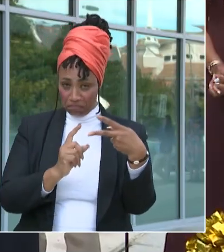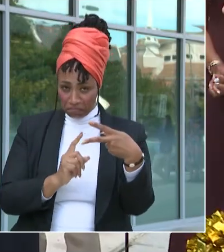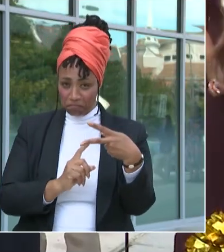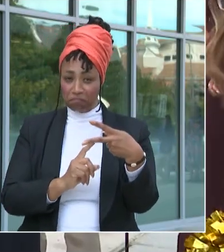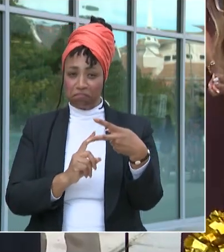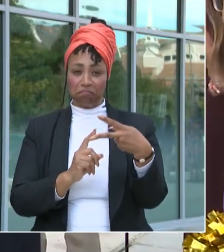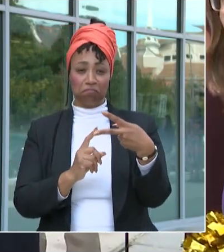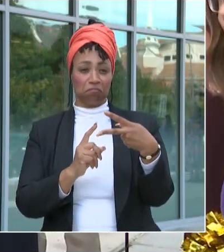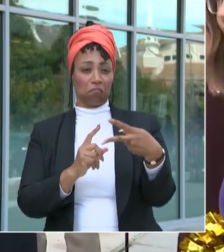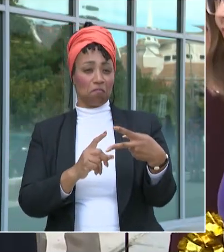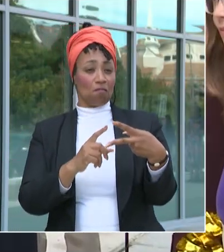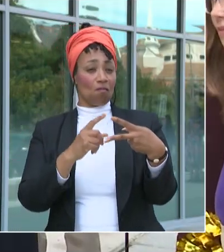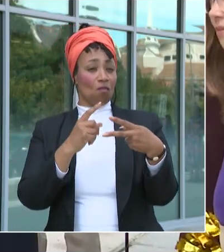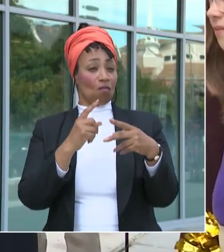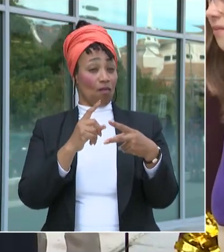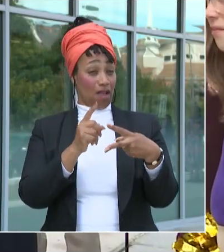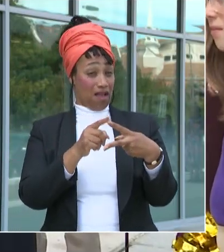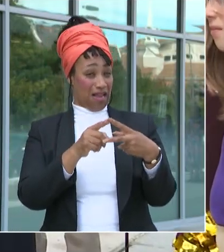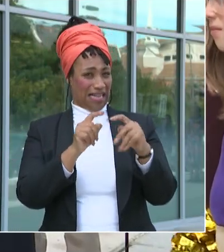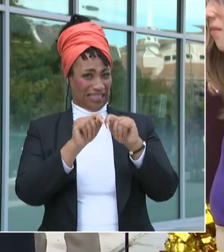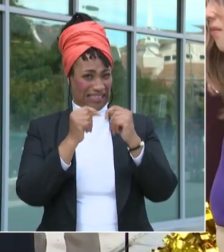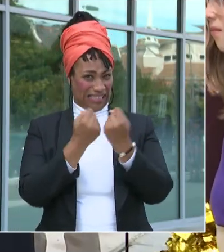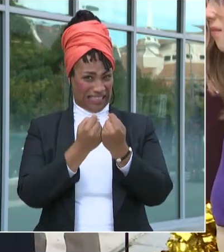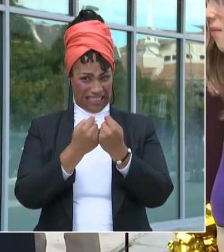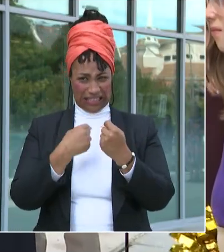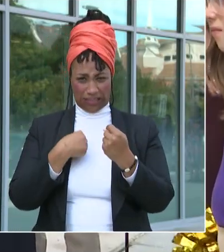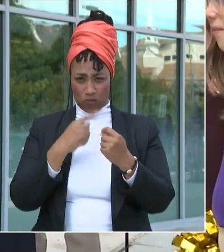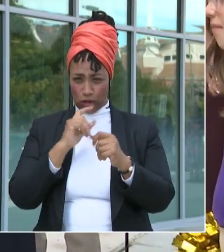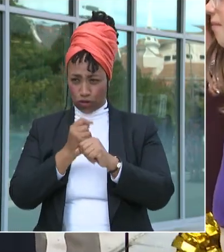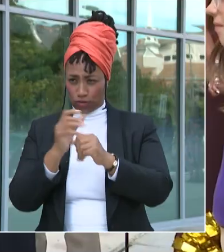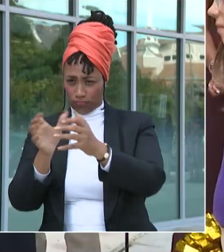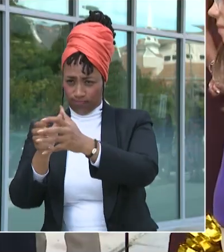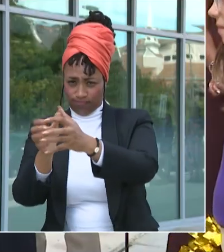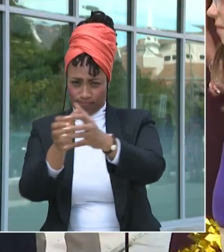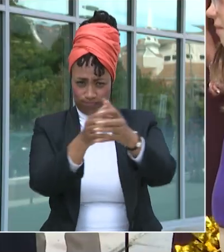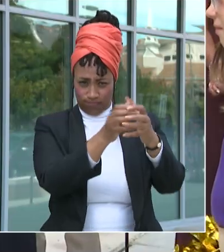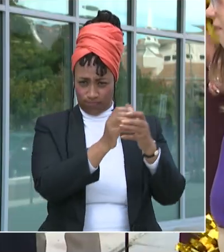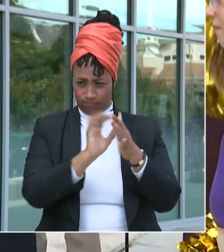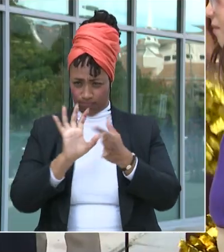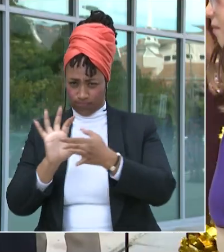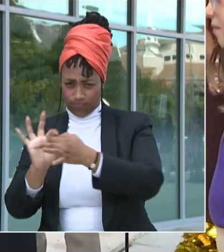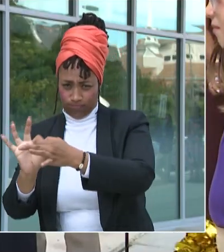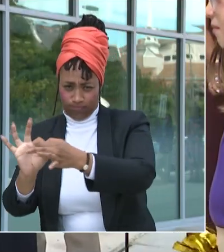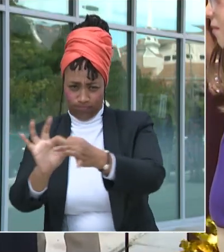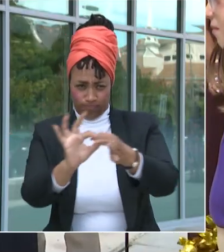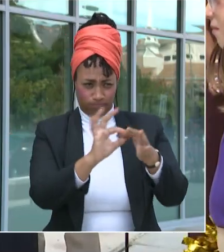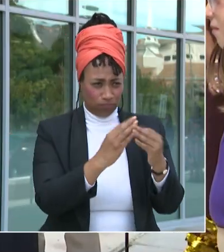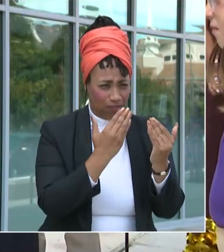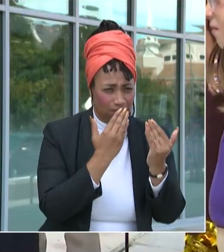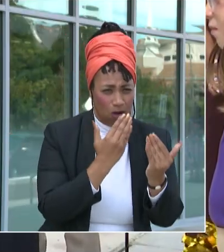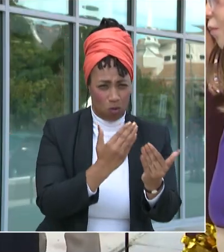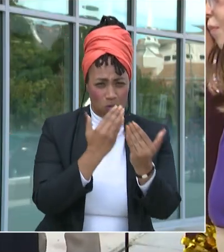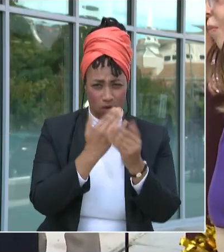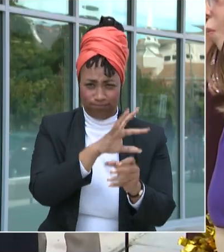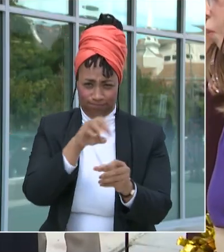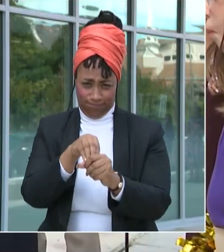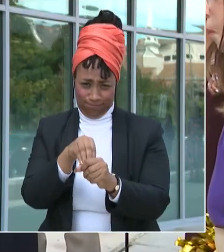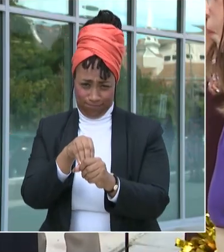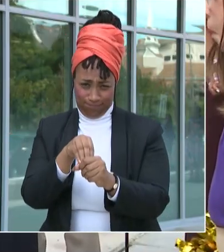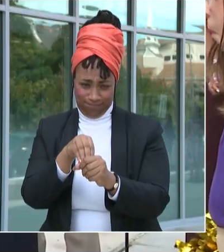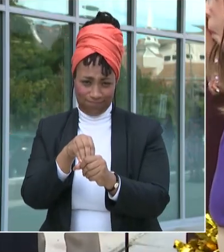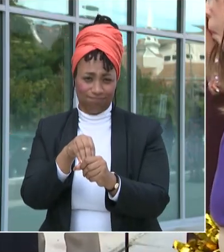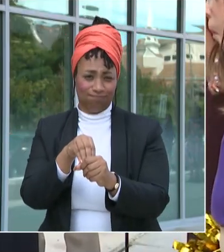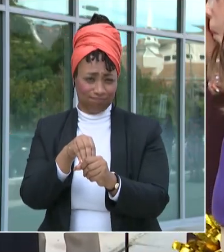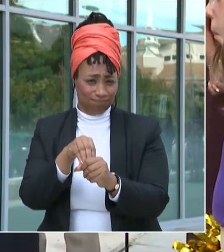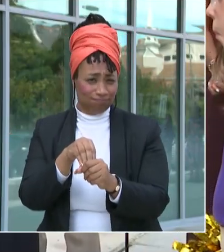effort, and then to tell you a bit more about this construction and this project that we are really proud of. First, I want to